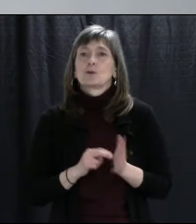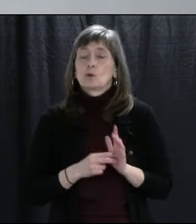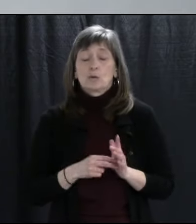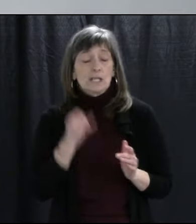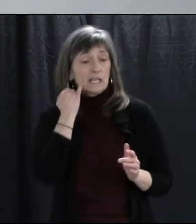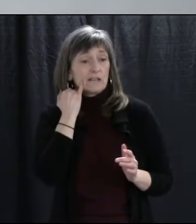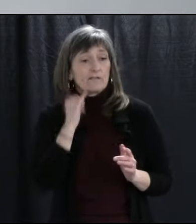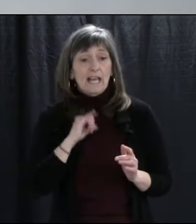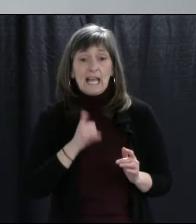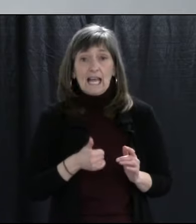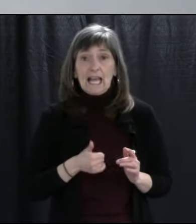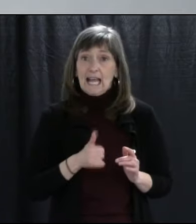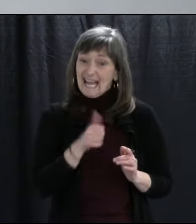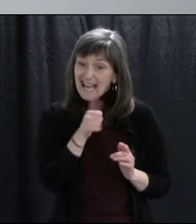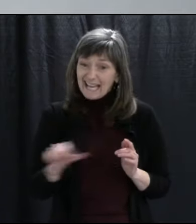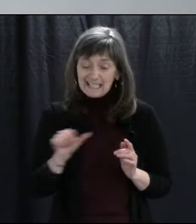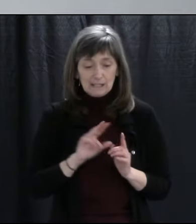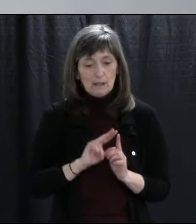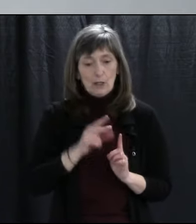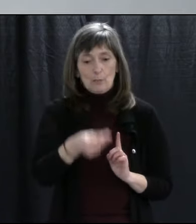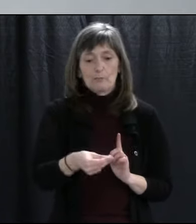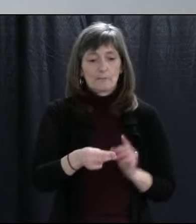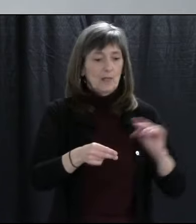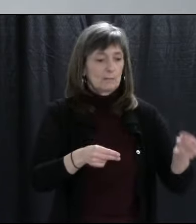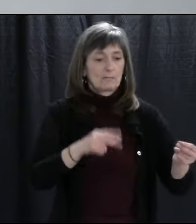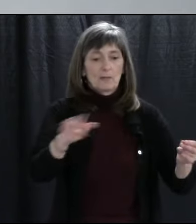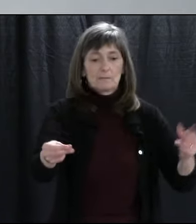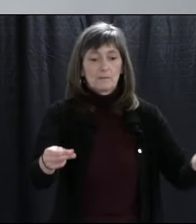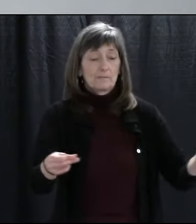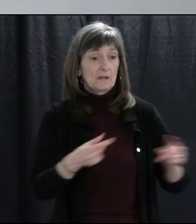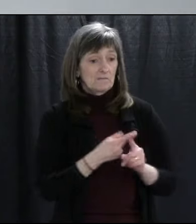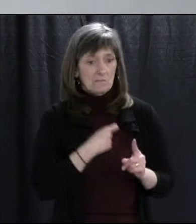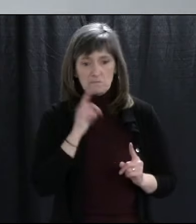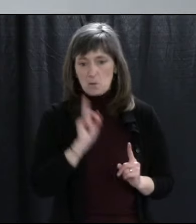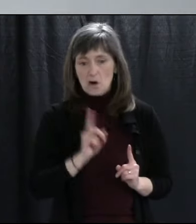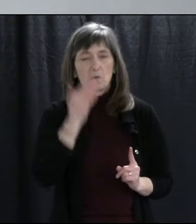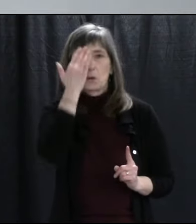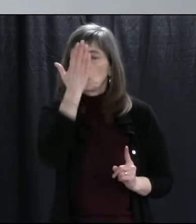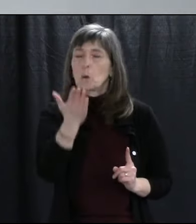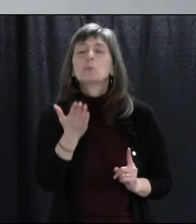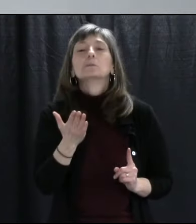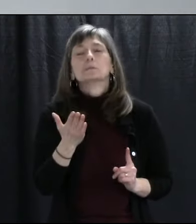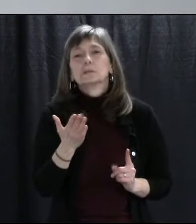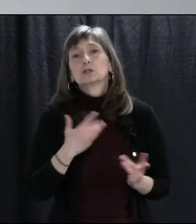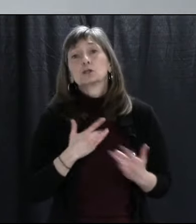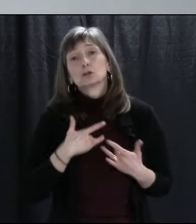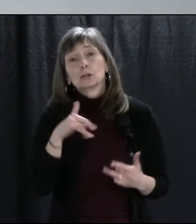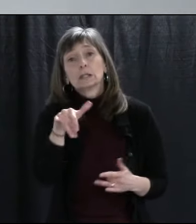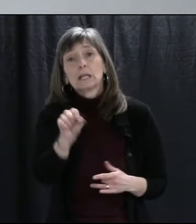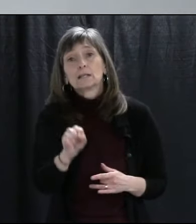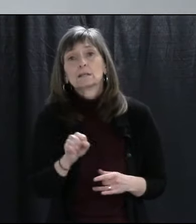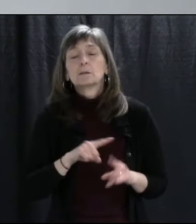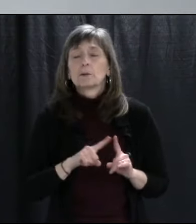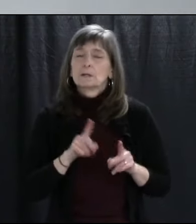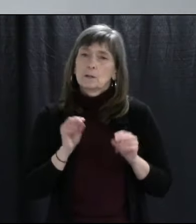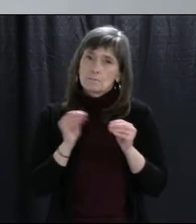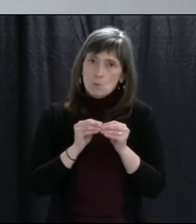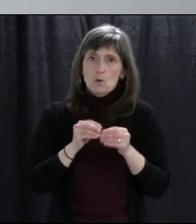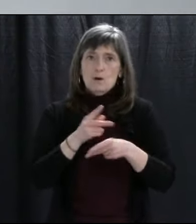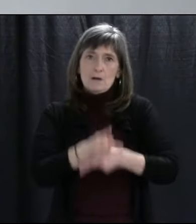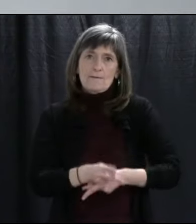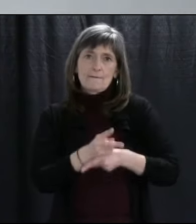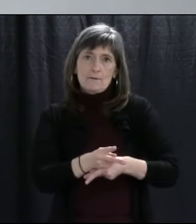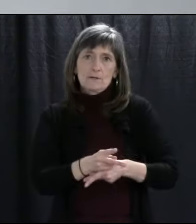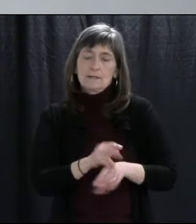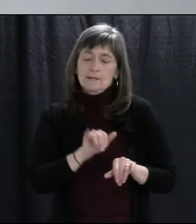this means that we have to be more. It just reinforces the fact that we have to be so careful now, staying home